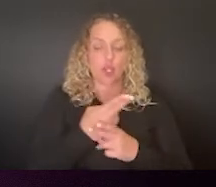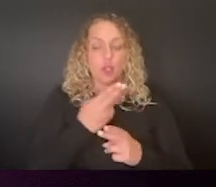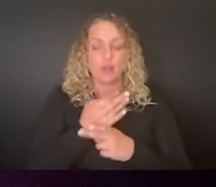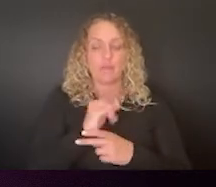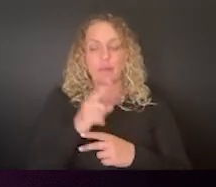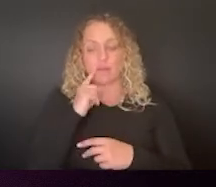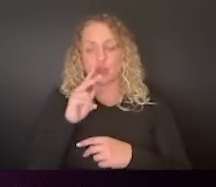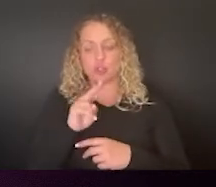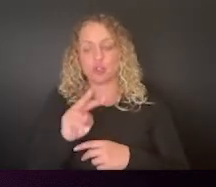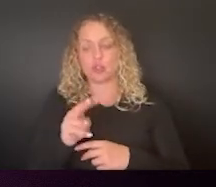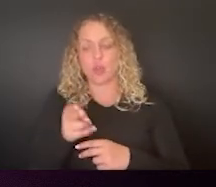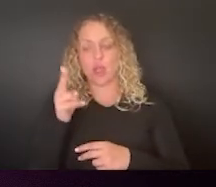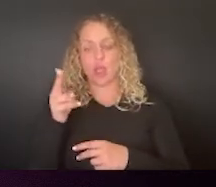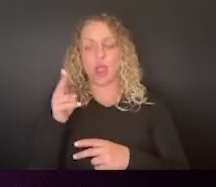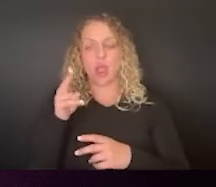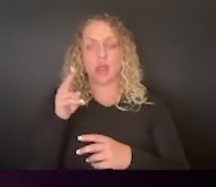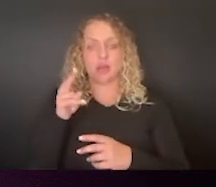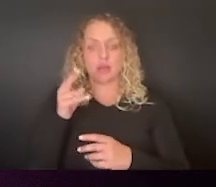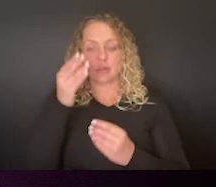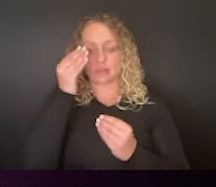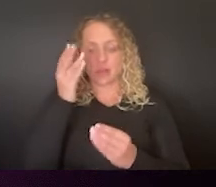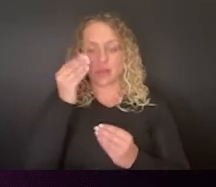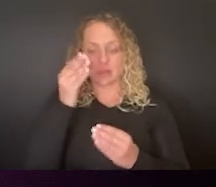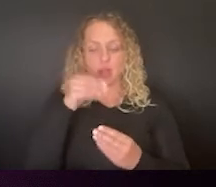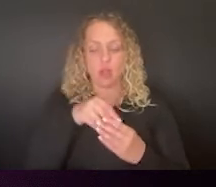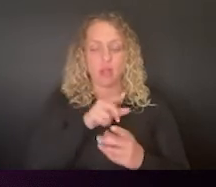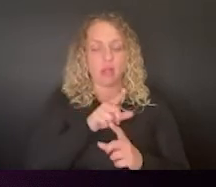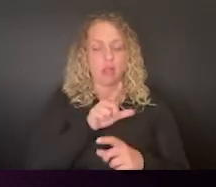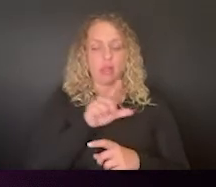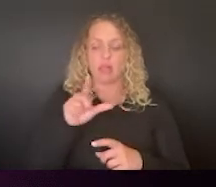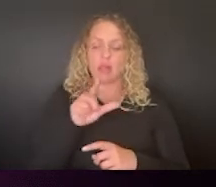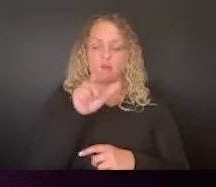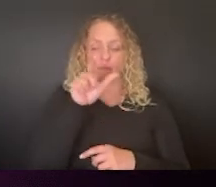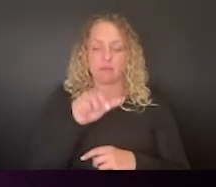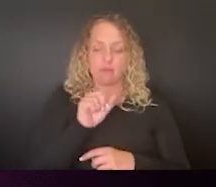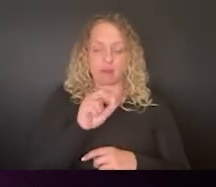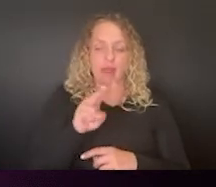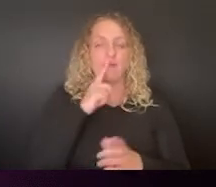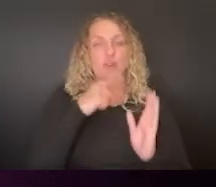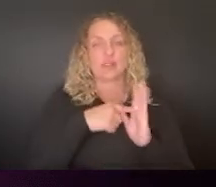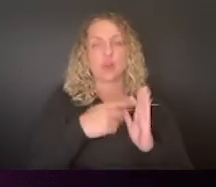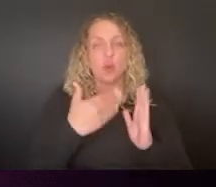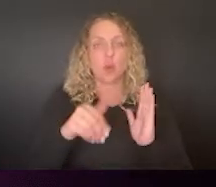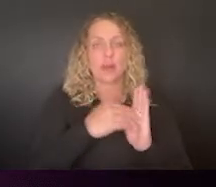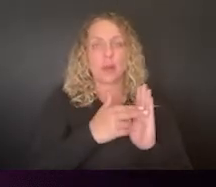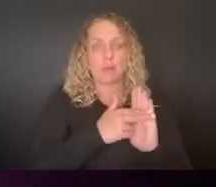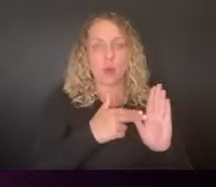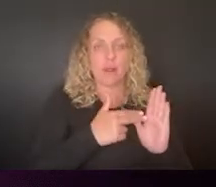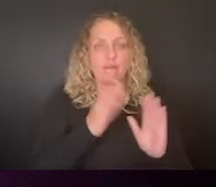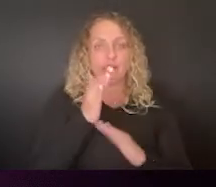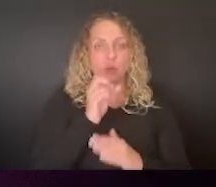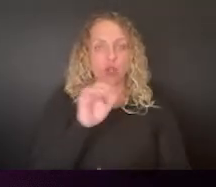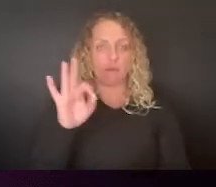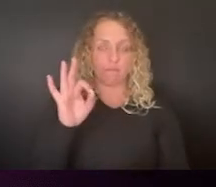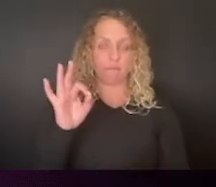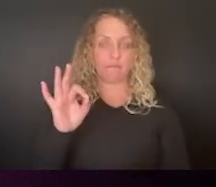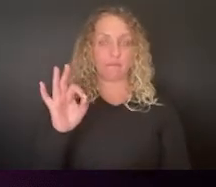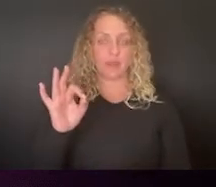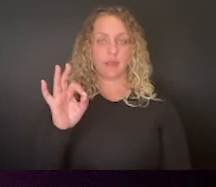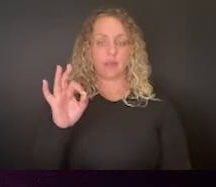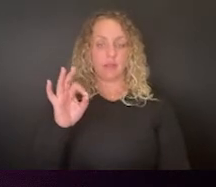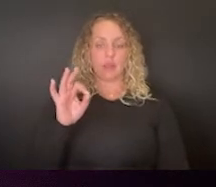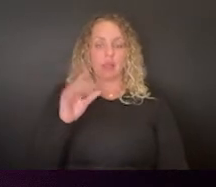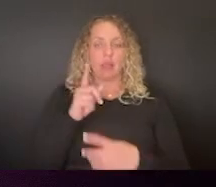off. For UI updates, we use feature flags to control whether we would show or hide content on the left